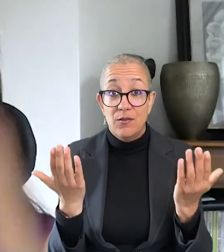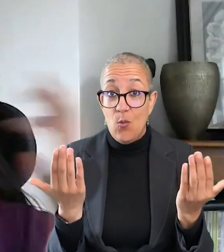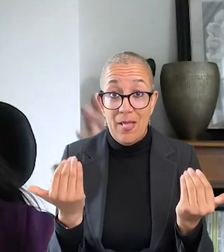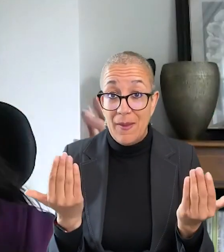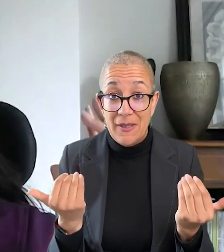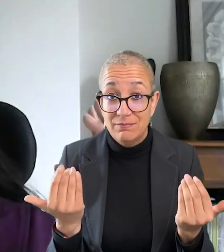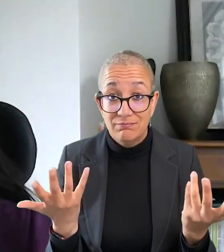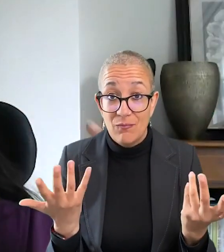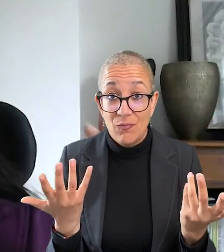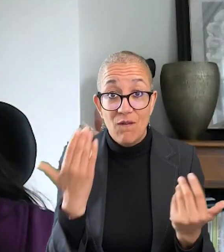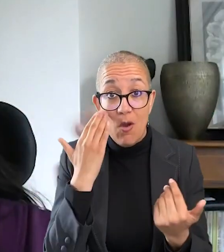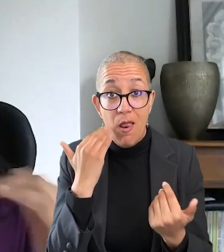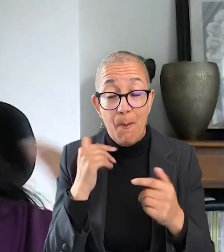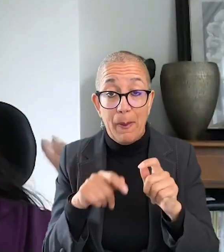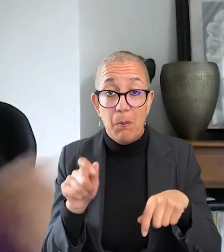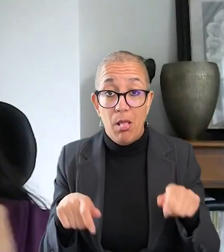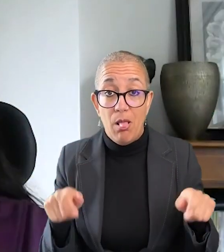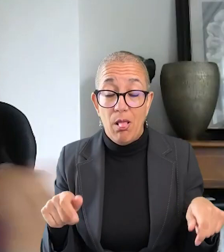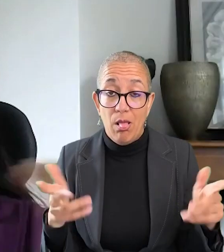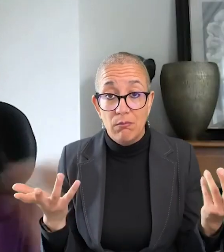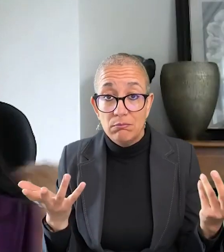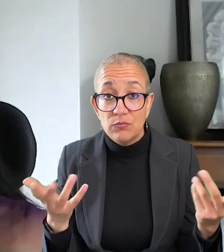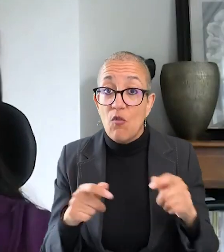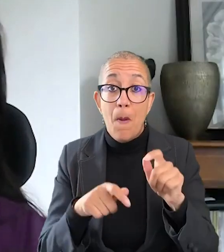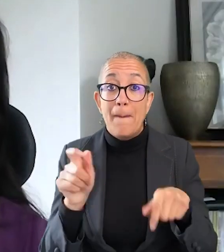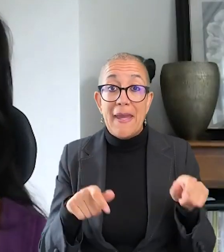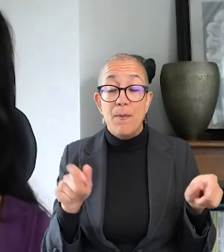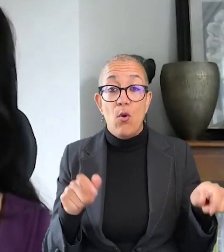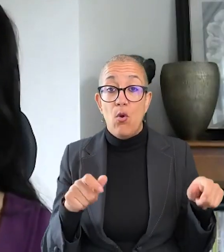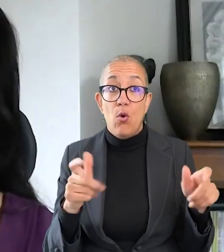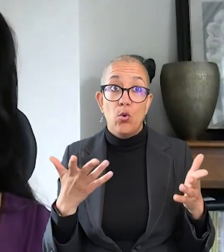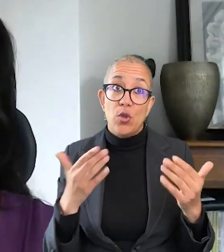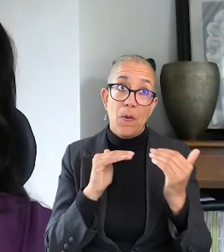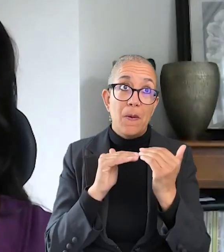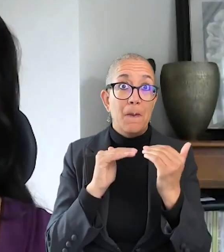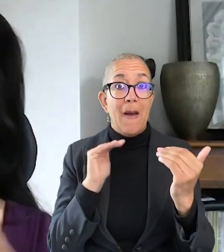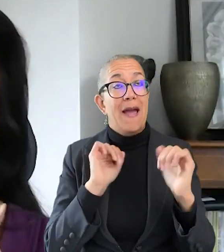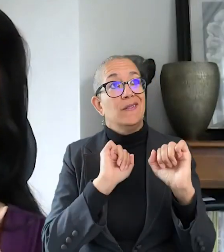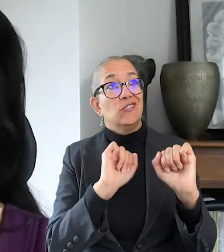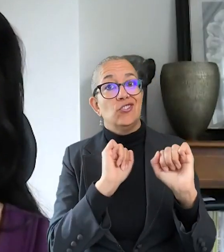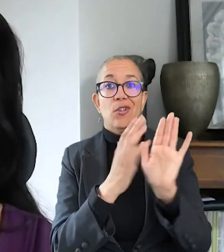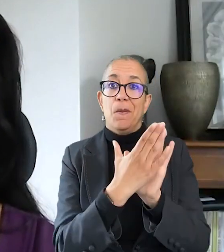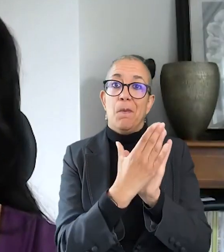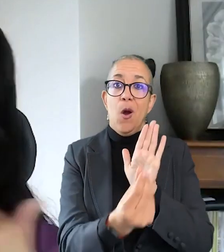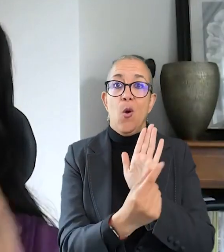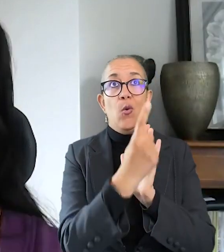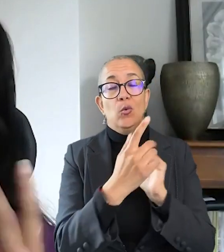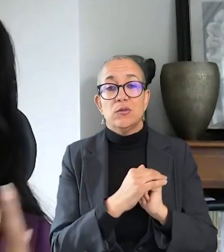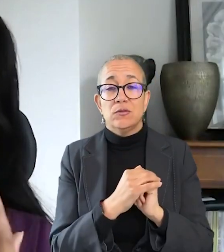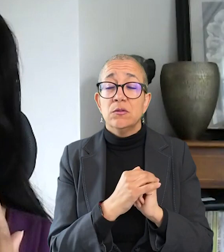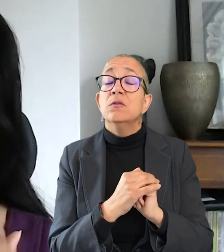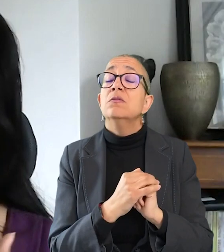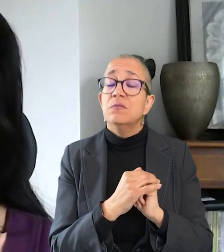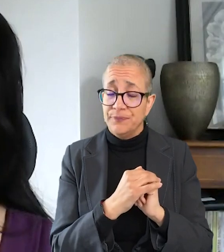for people of colour. Of people who don't fit a certain mold. And I think that that is something that really